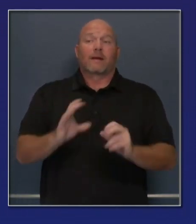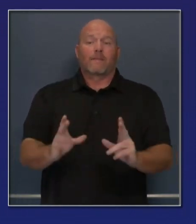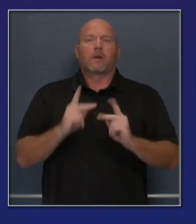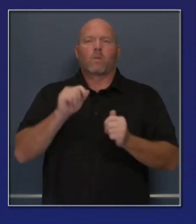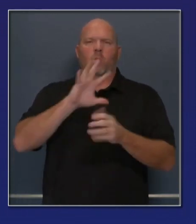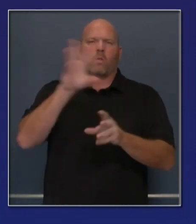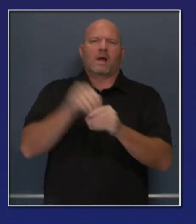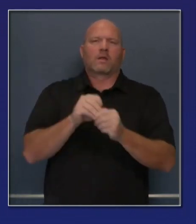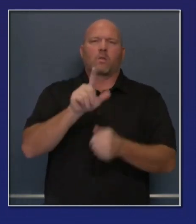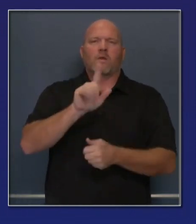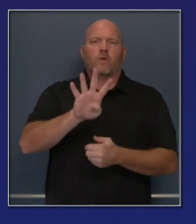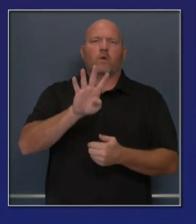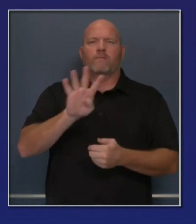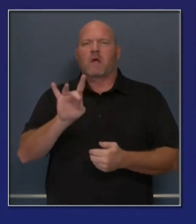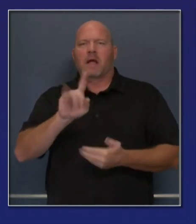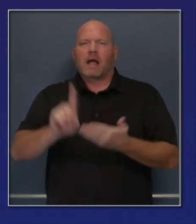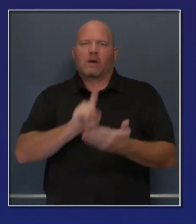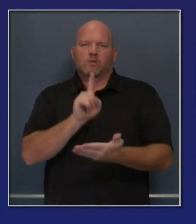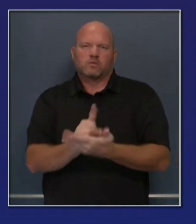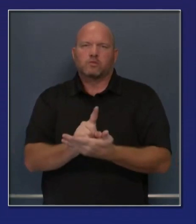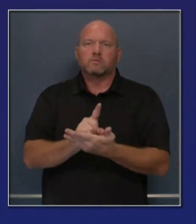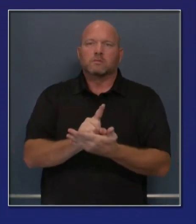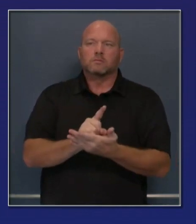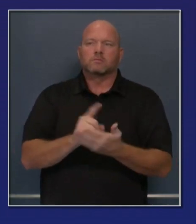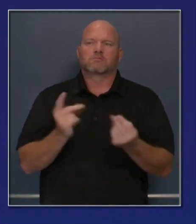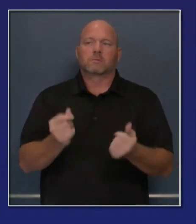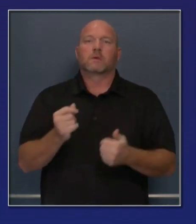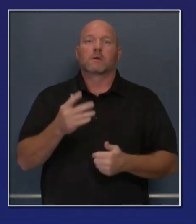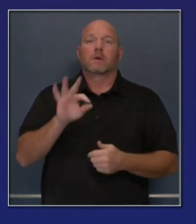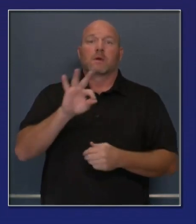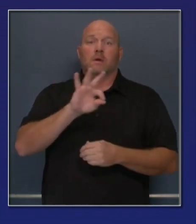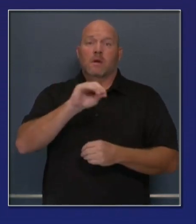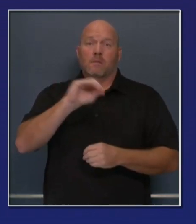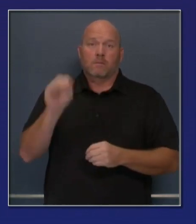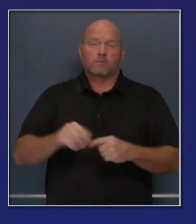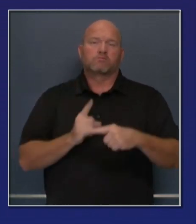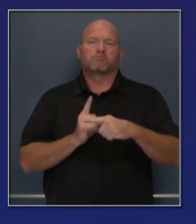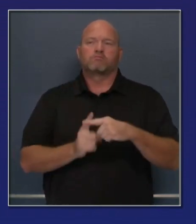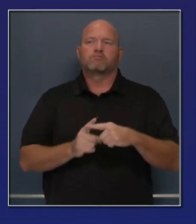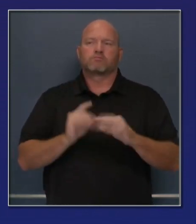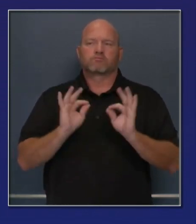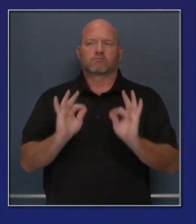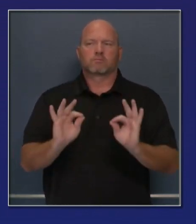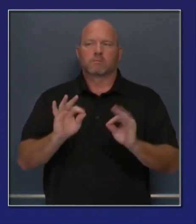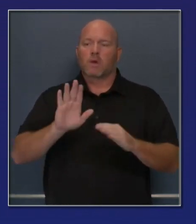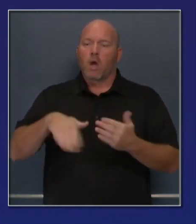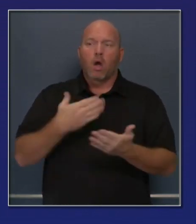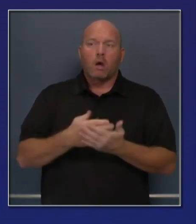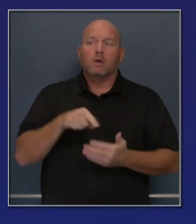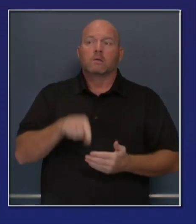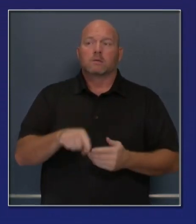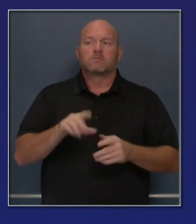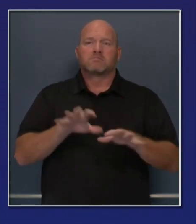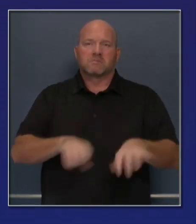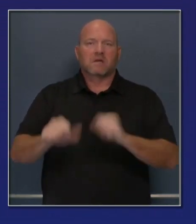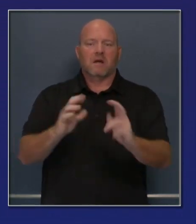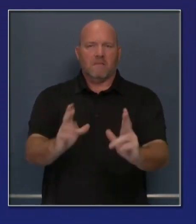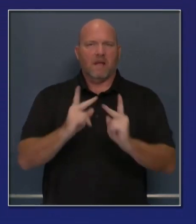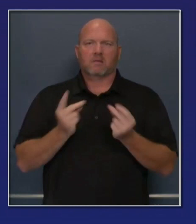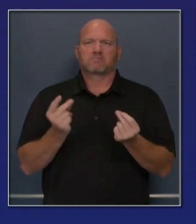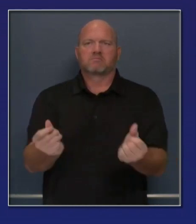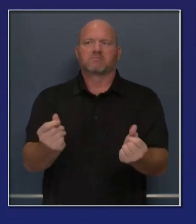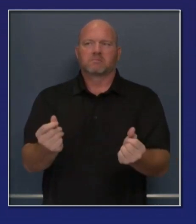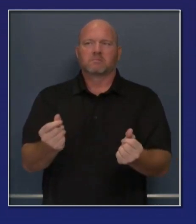to 48 hours. In fact, 90+% of all the tests that are being conducted are getting back within